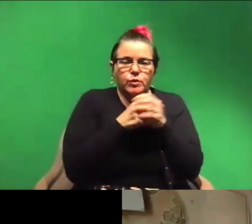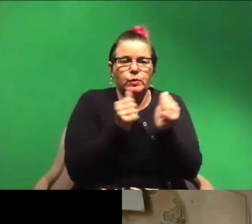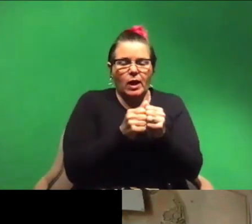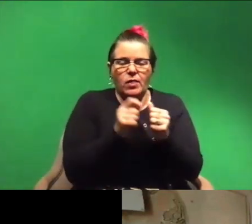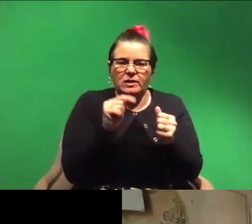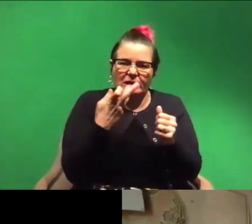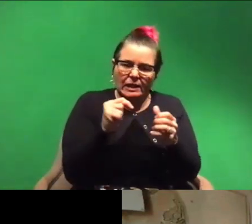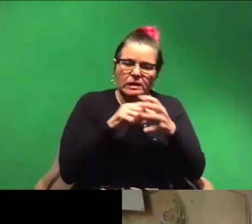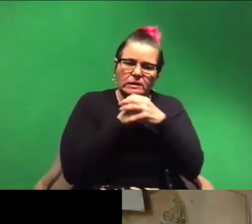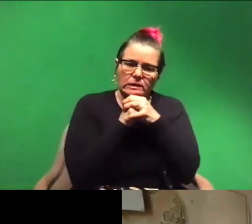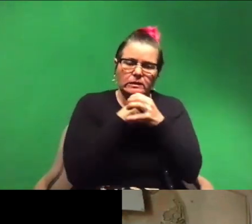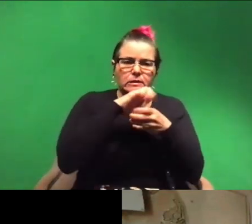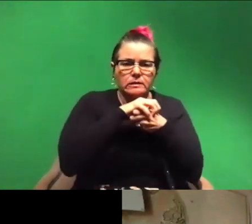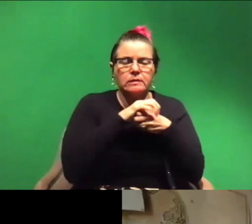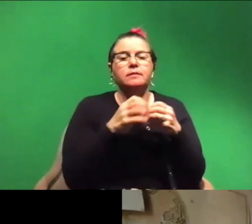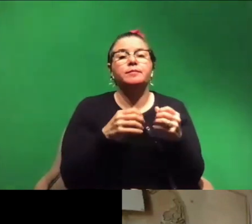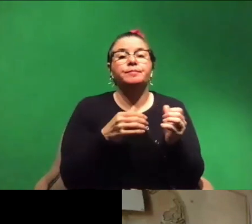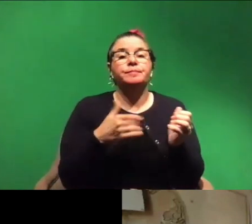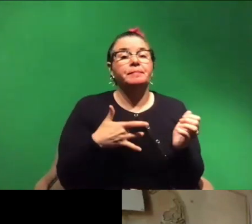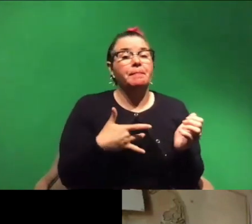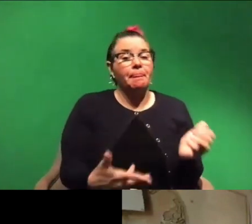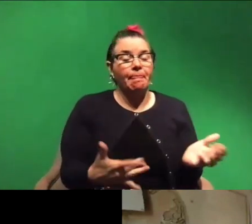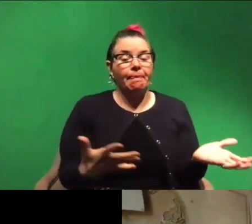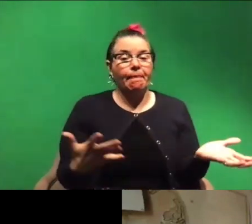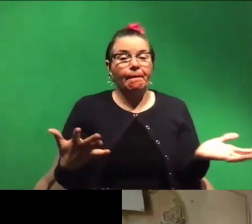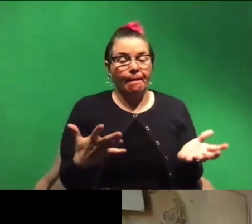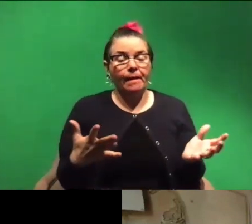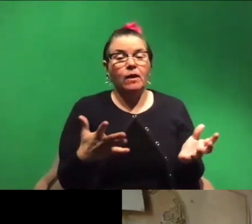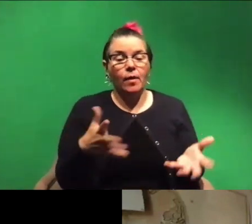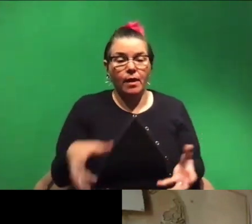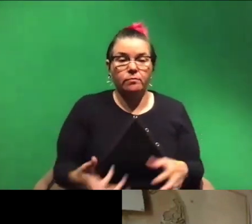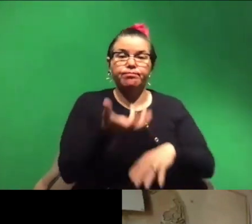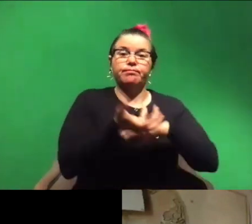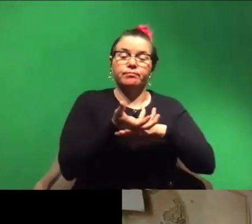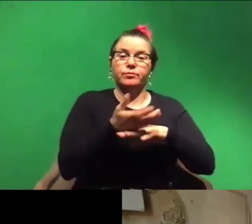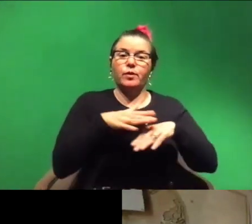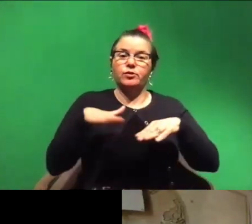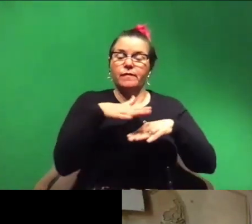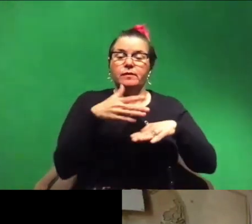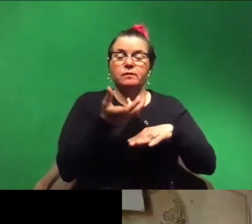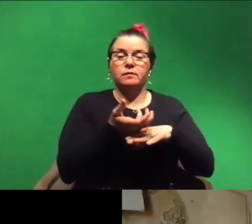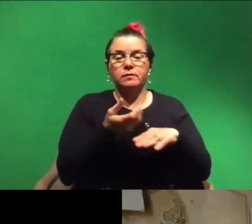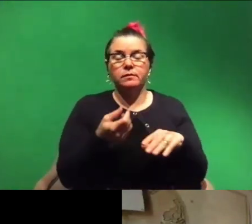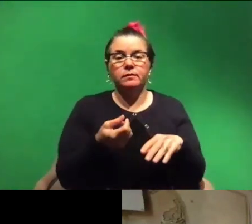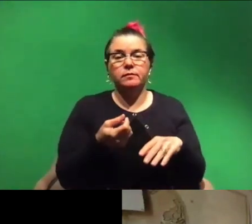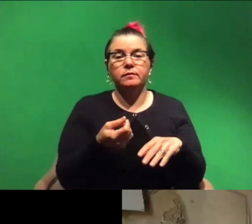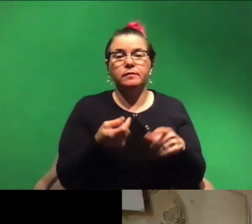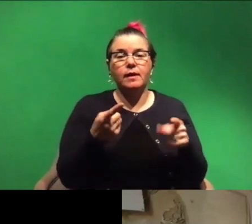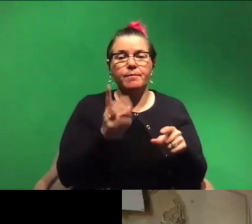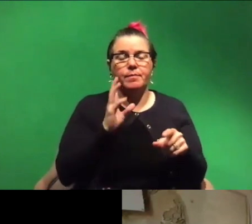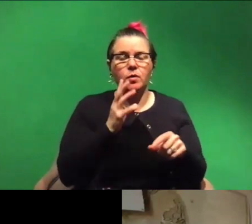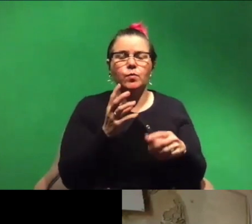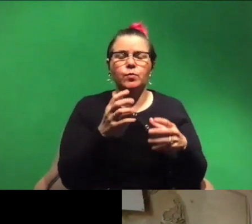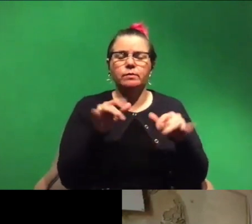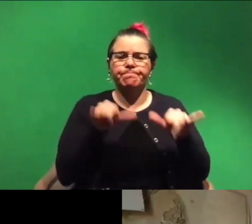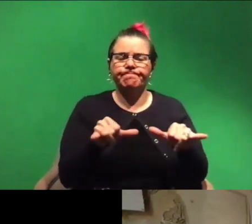tightly. And often when you get them up to the surface, they will retain that character.